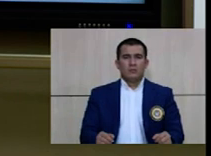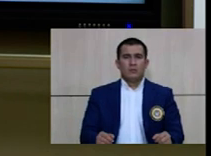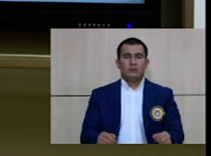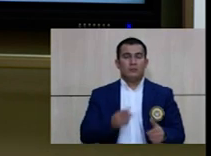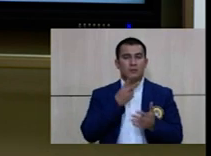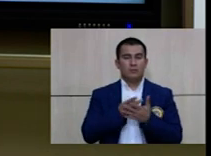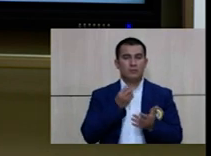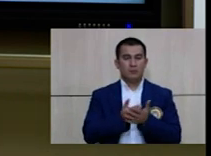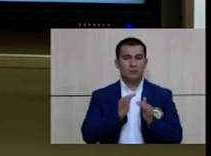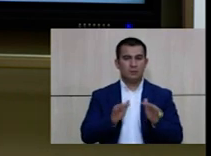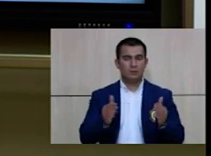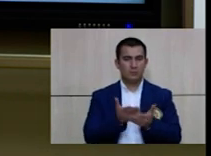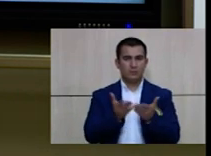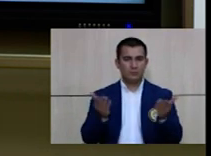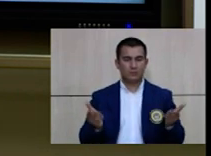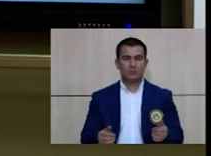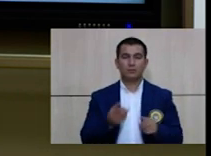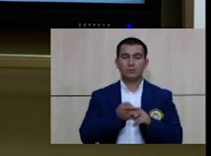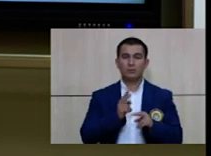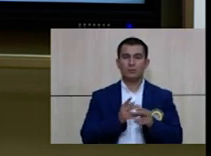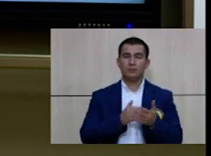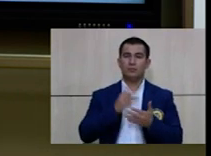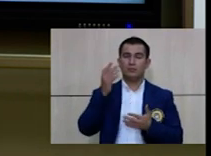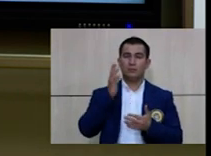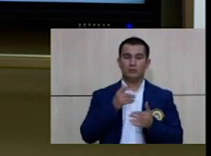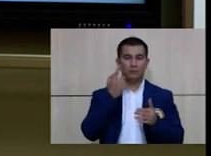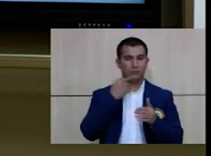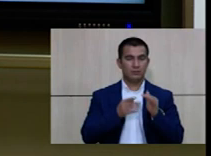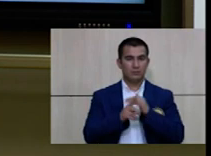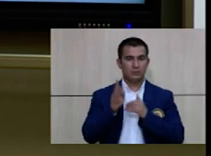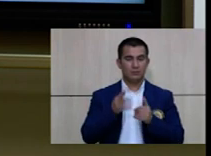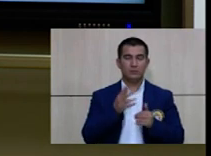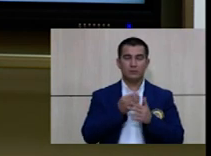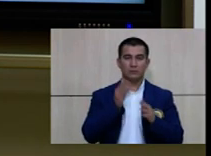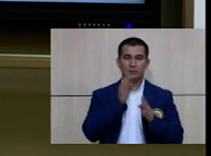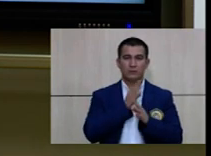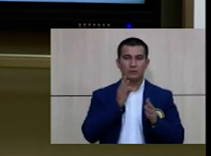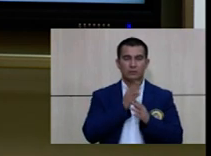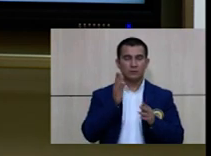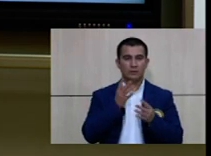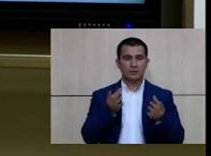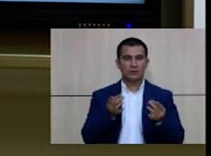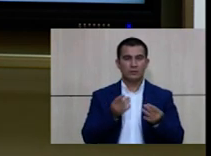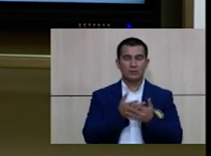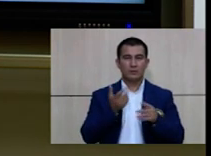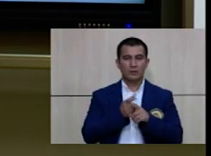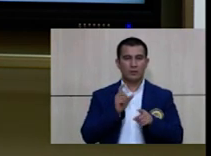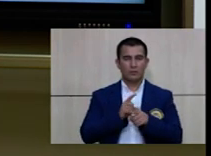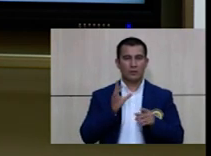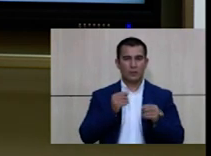Mana aziz o'quvchilar, yuqoriga ko'tarilgan sari havo harorati sovib